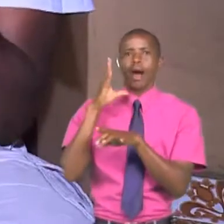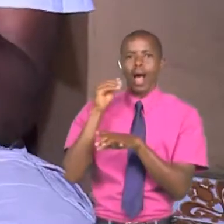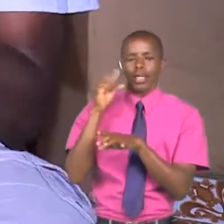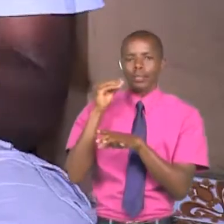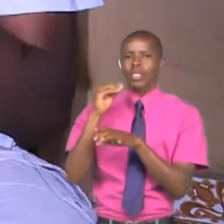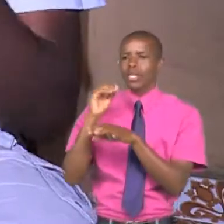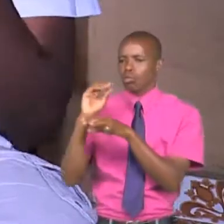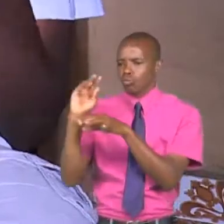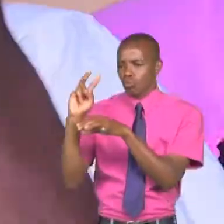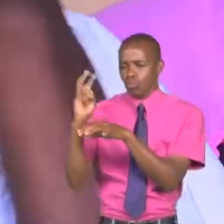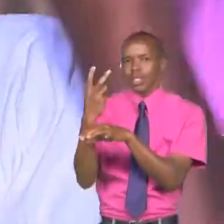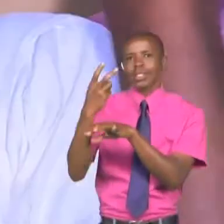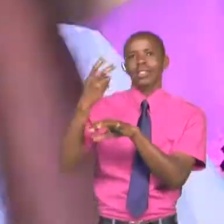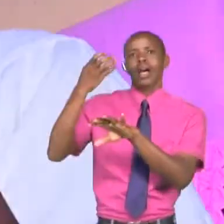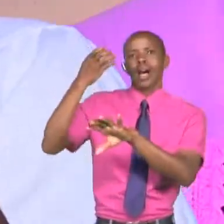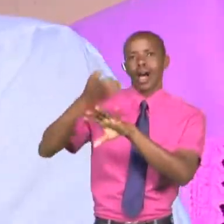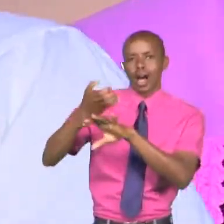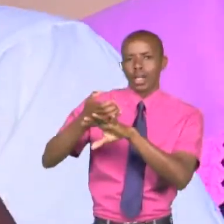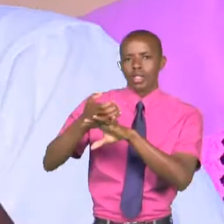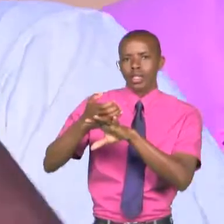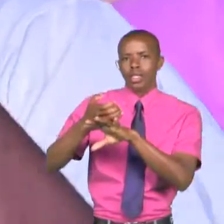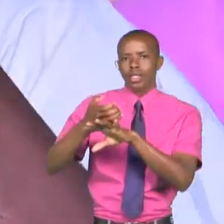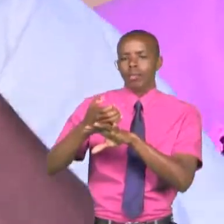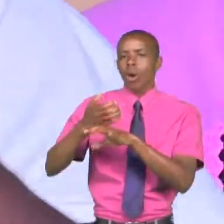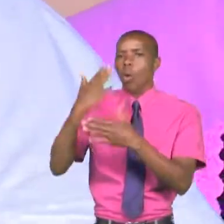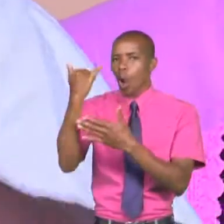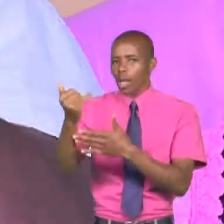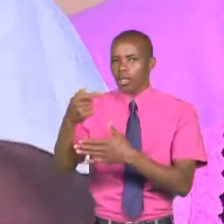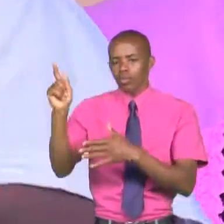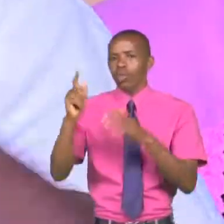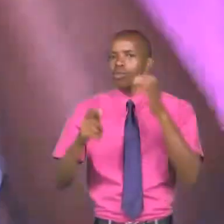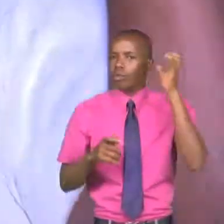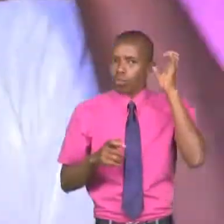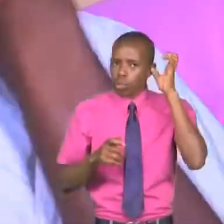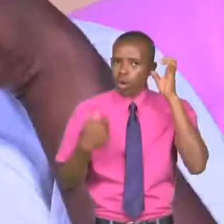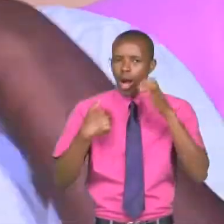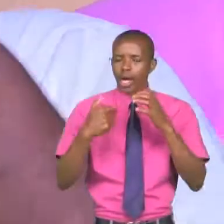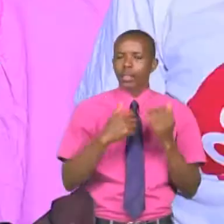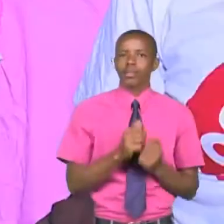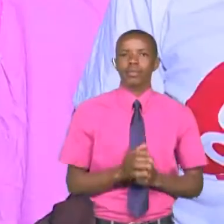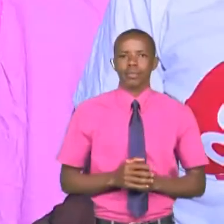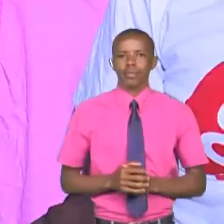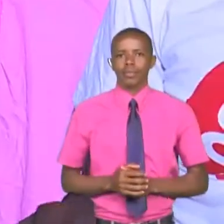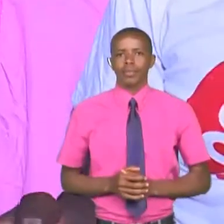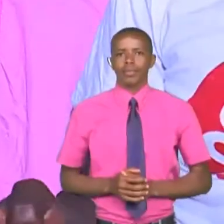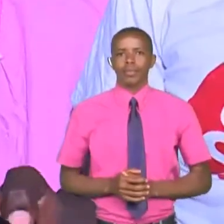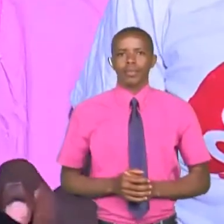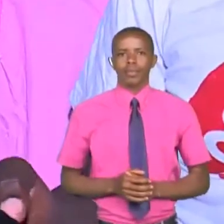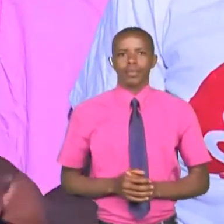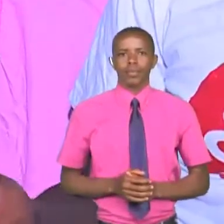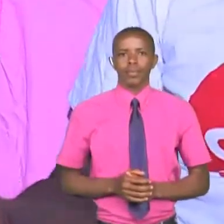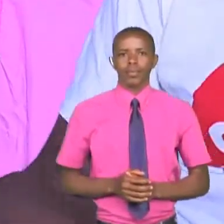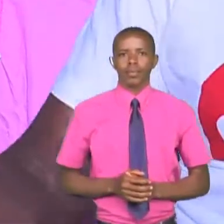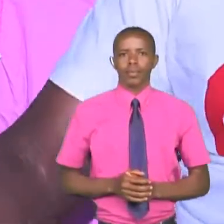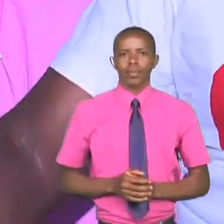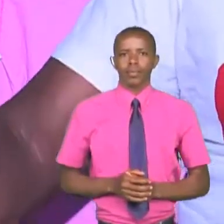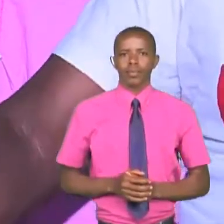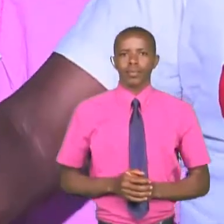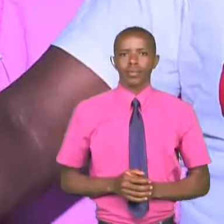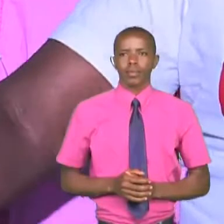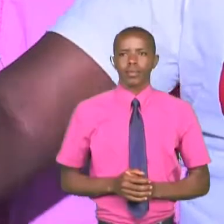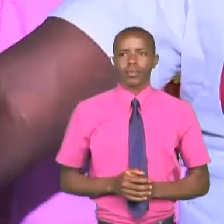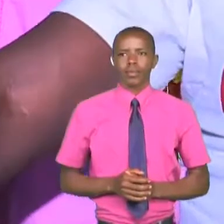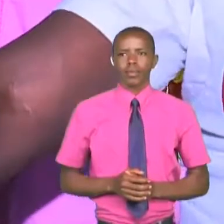twice as hard by their hearing disability. I came to Kenya when I was 7 years there and about,